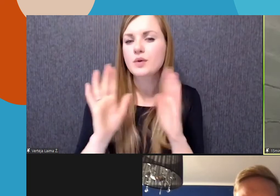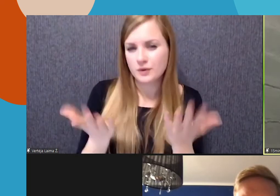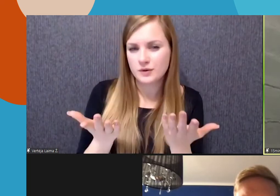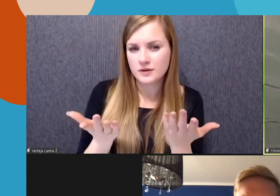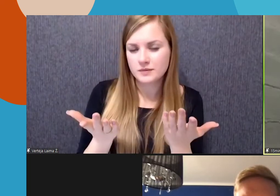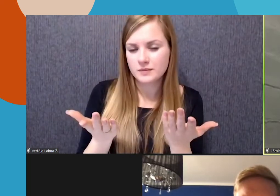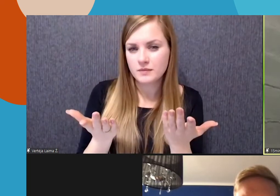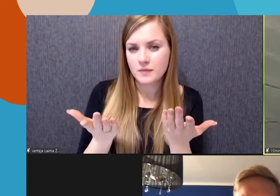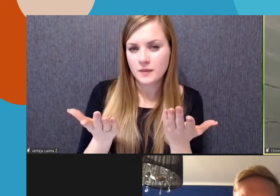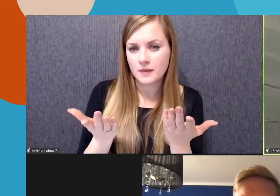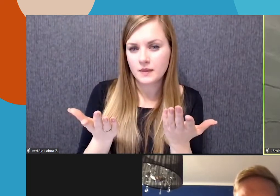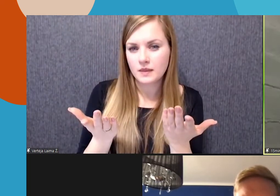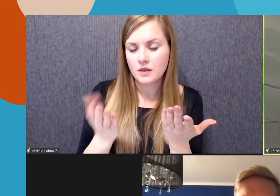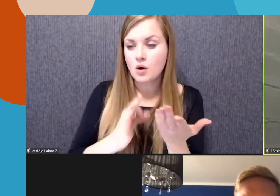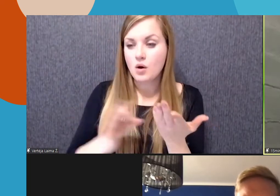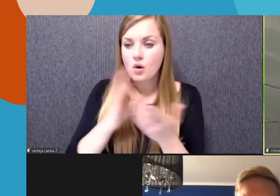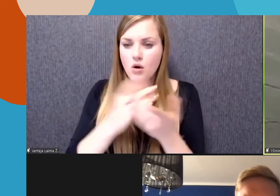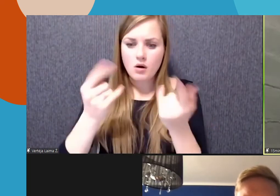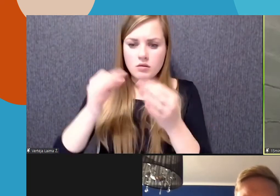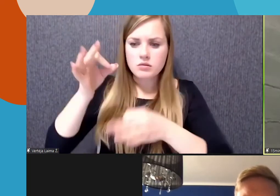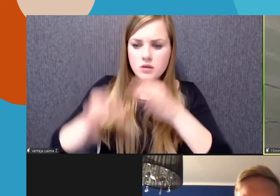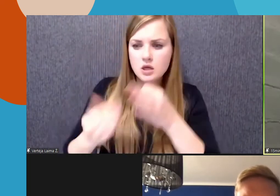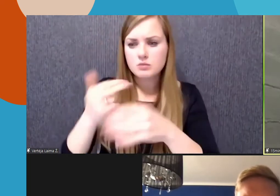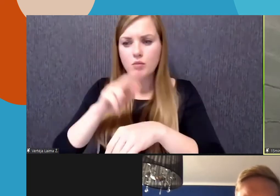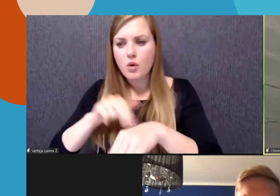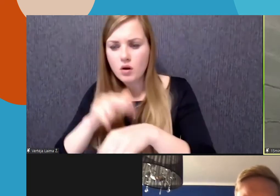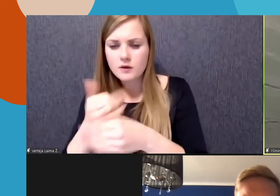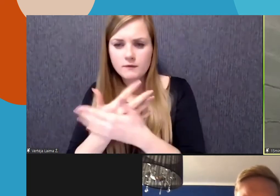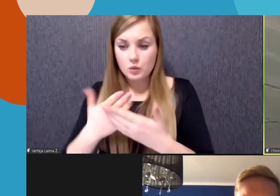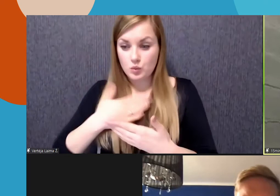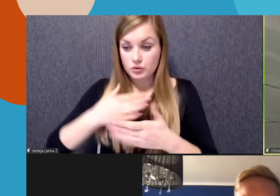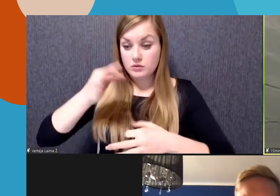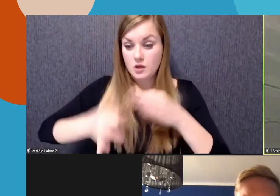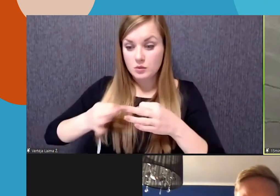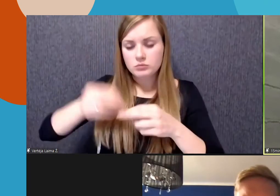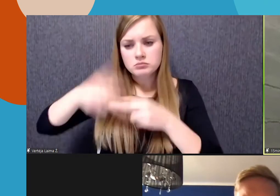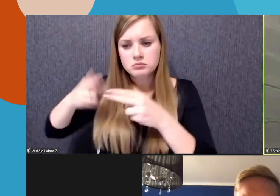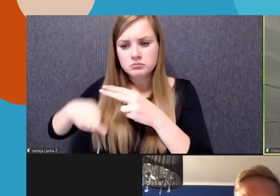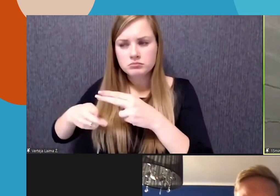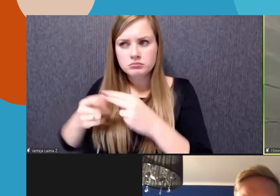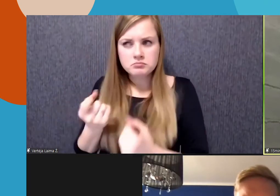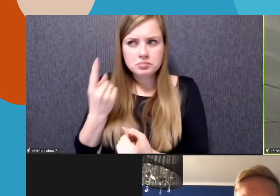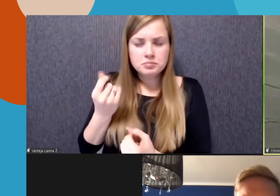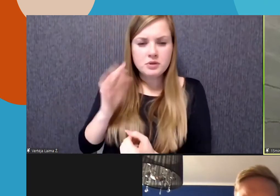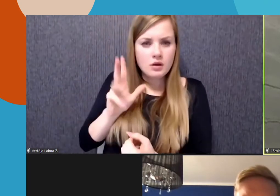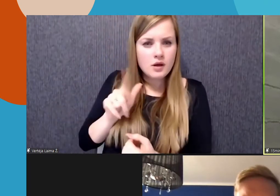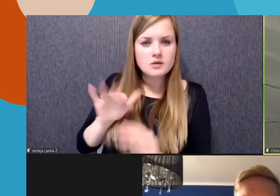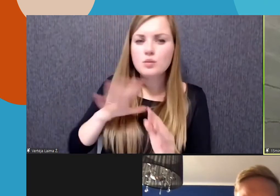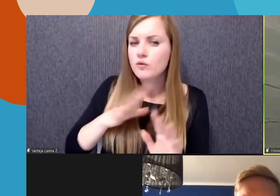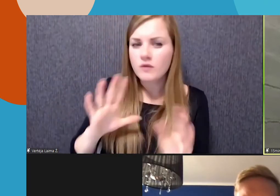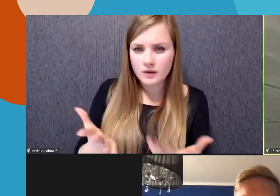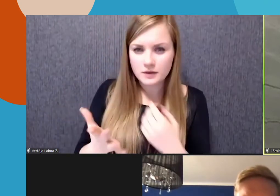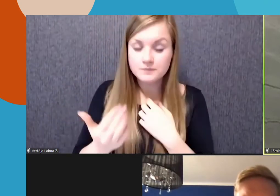what is your personal experience? What were the most